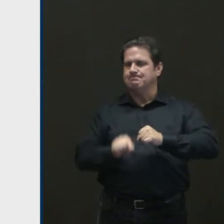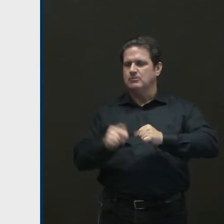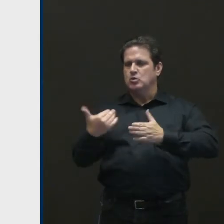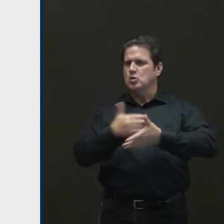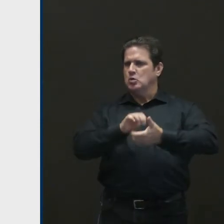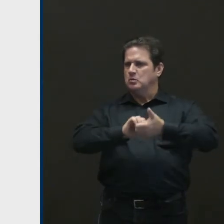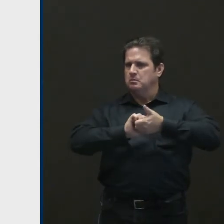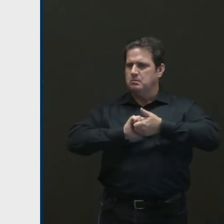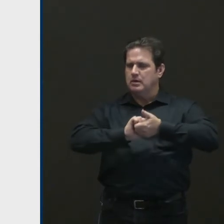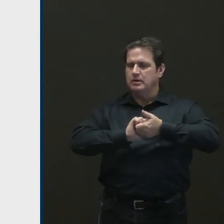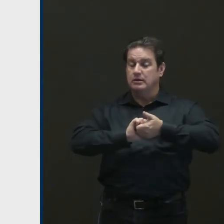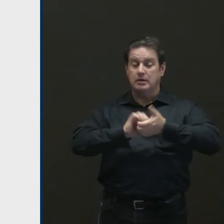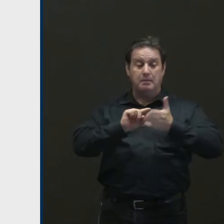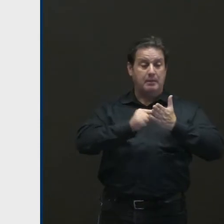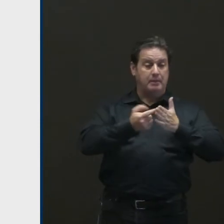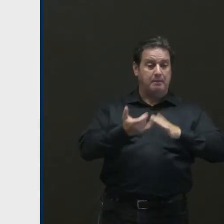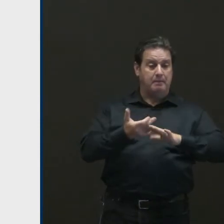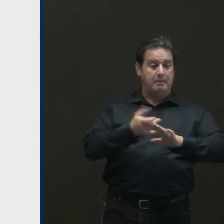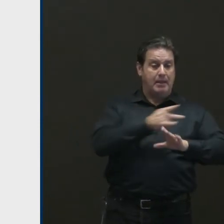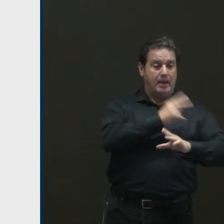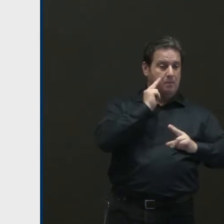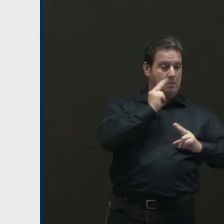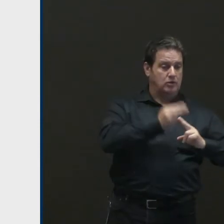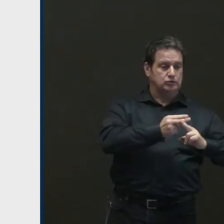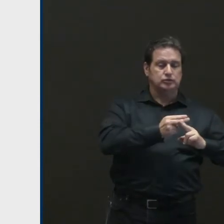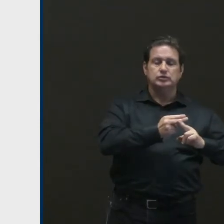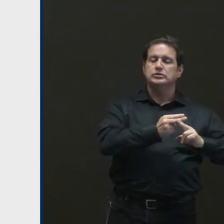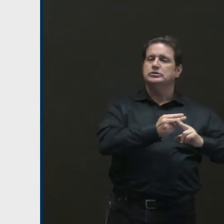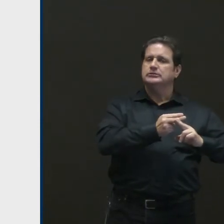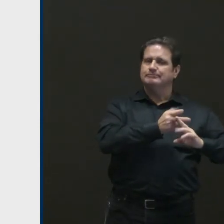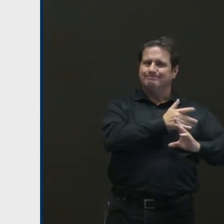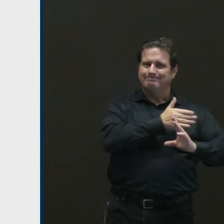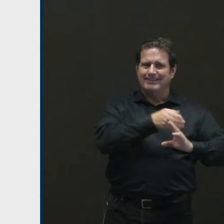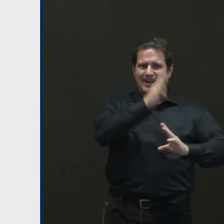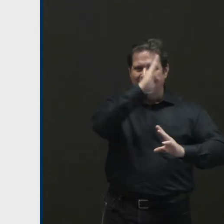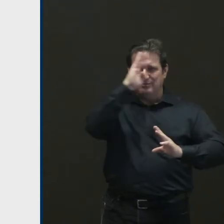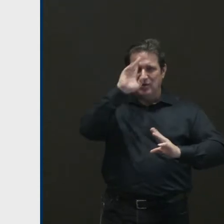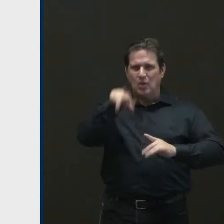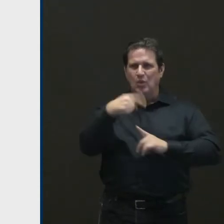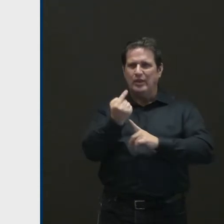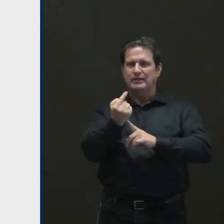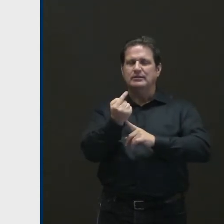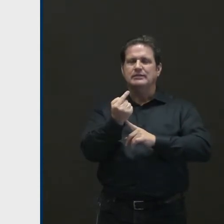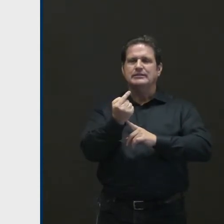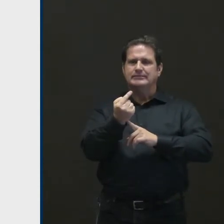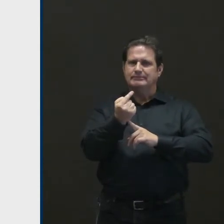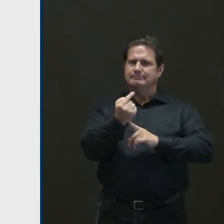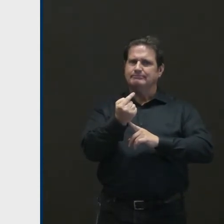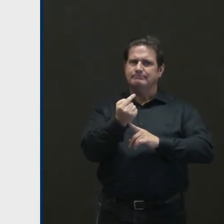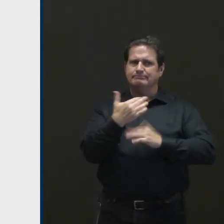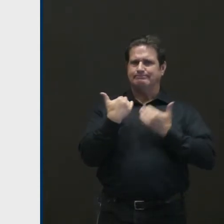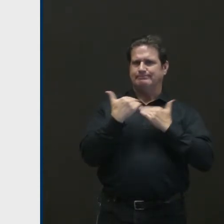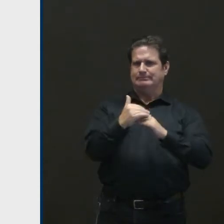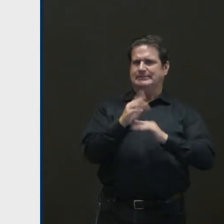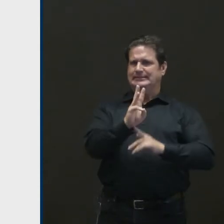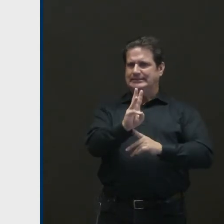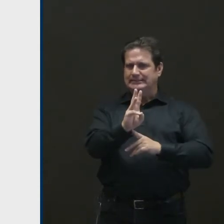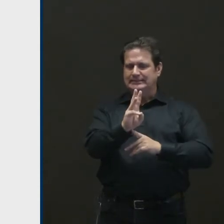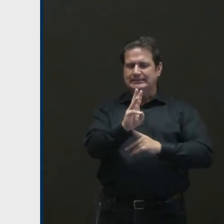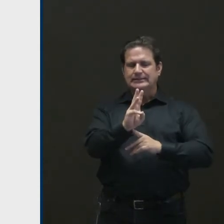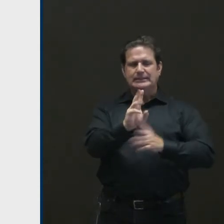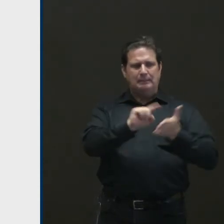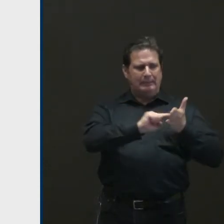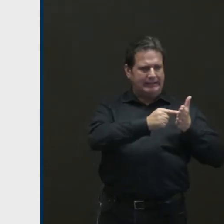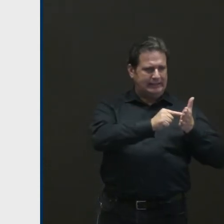If you remember from the beginning, going back to March, we only had hospital sites. I think the most we had at any given time were 6. We were